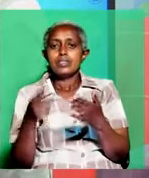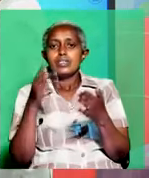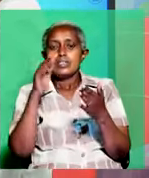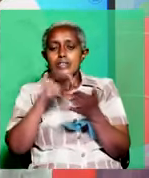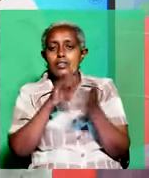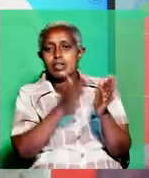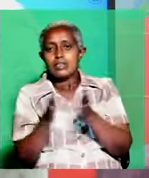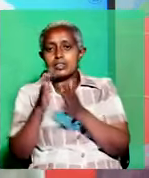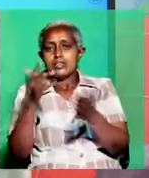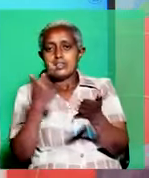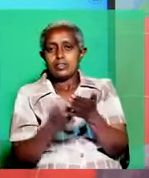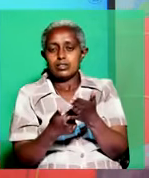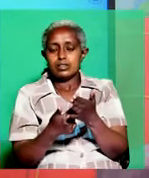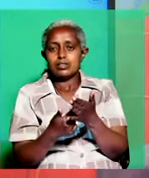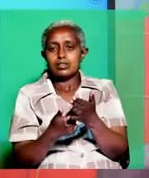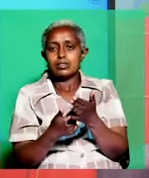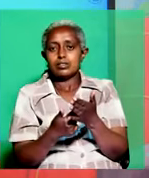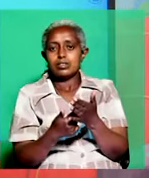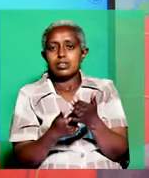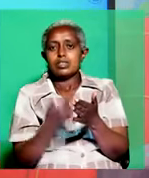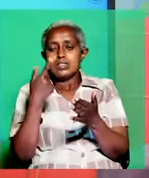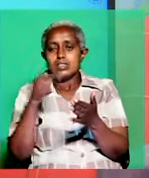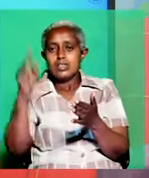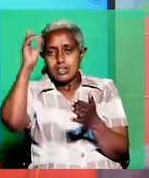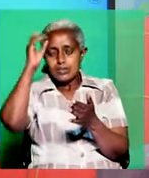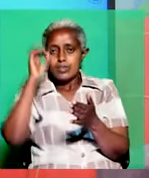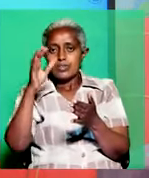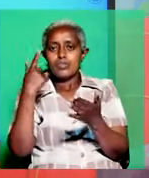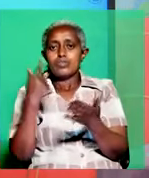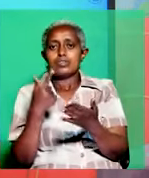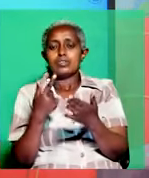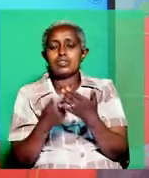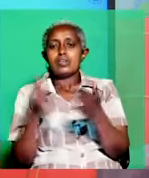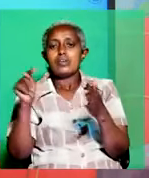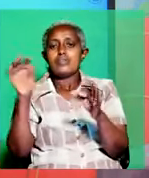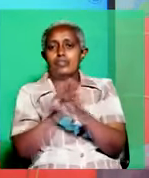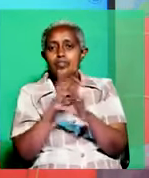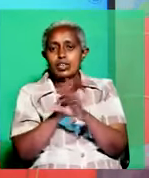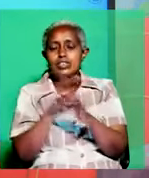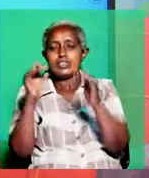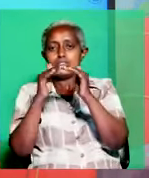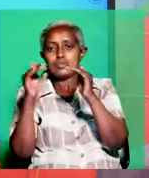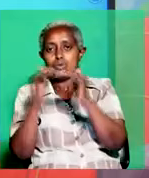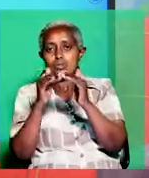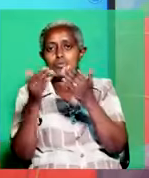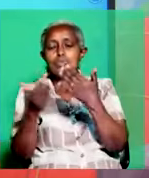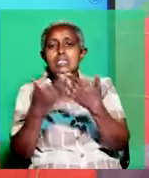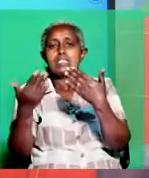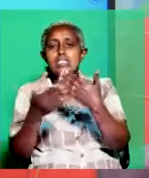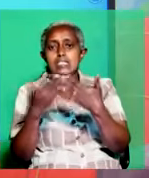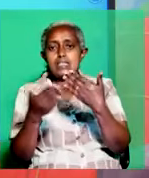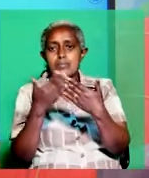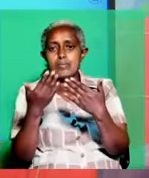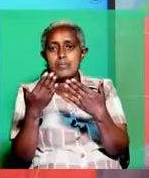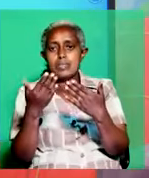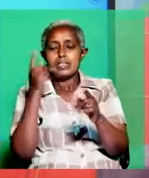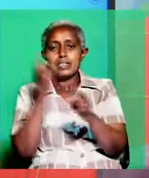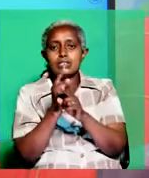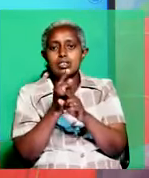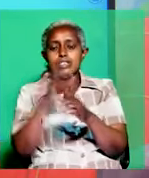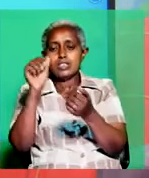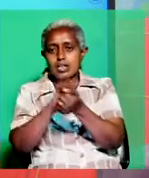rearranging this, you'll have this one. The derivative of the function is equal to, simply you can just